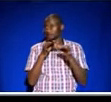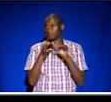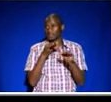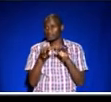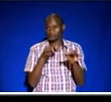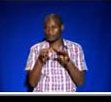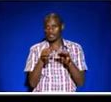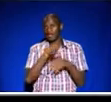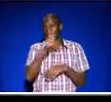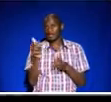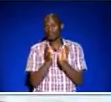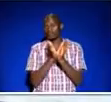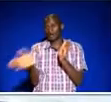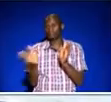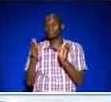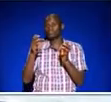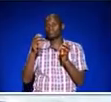in other branches of physics.